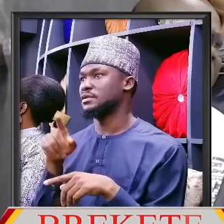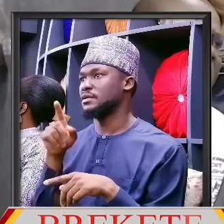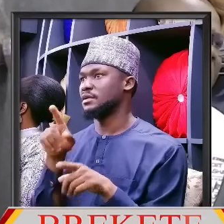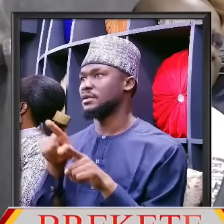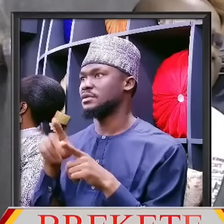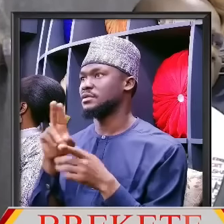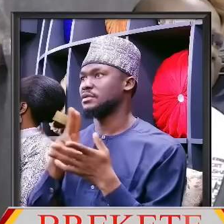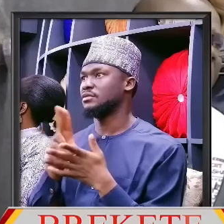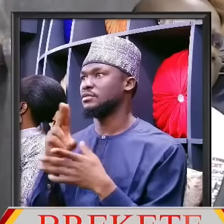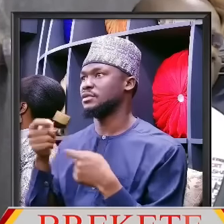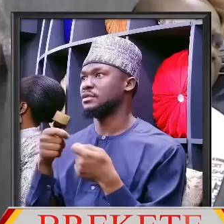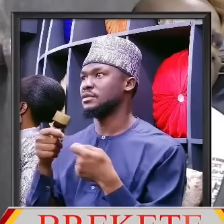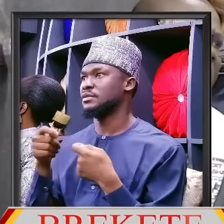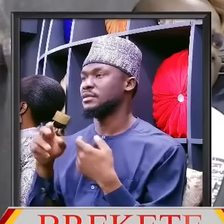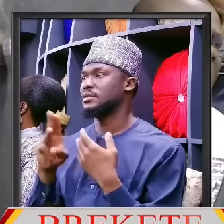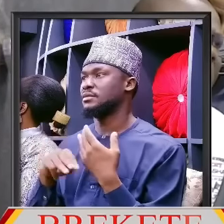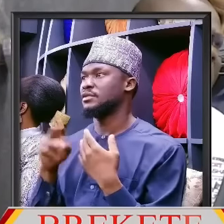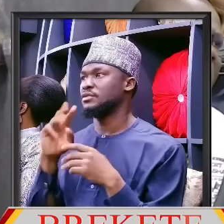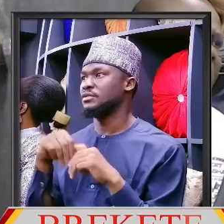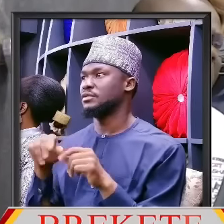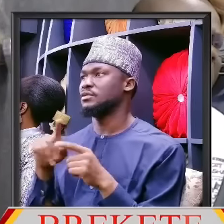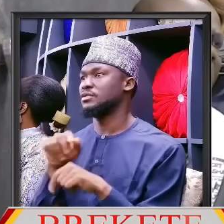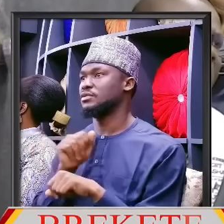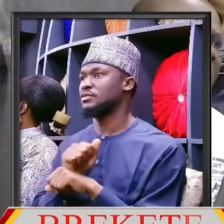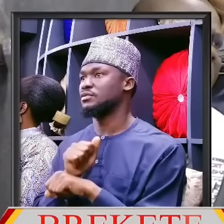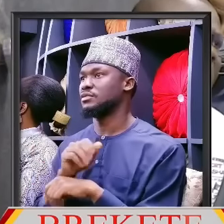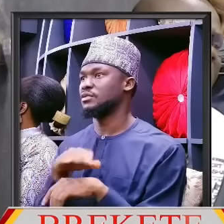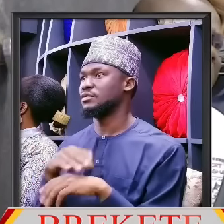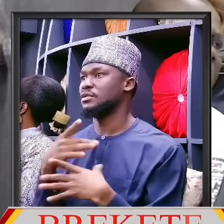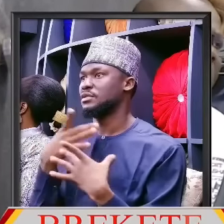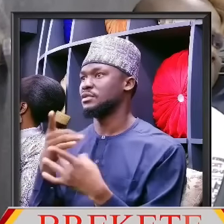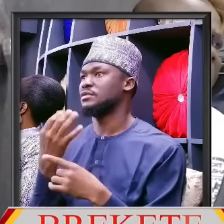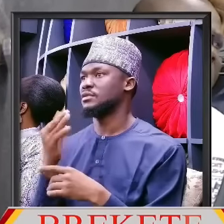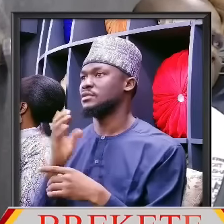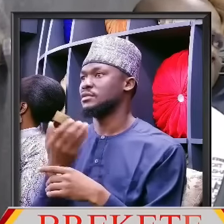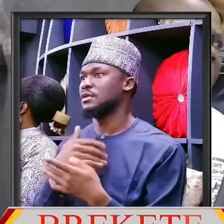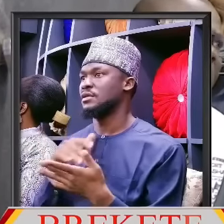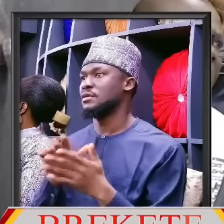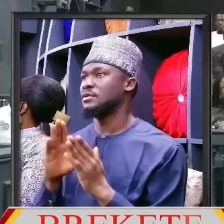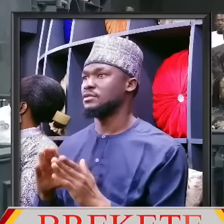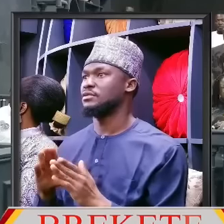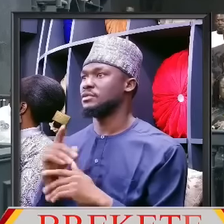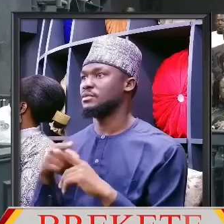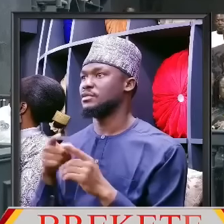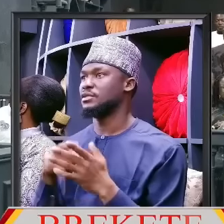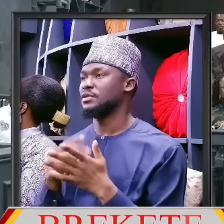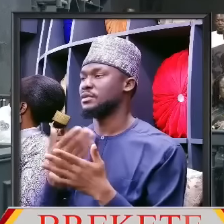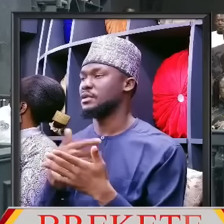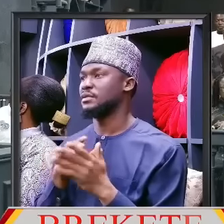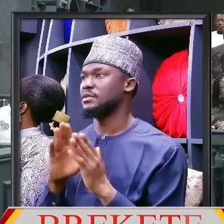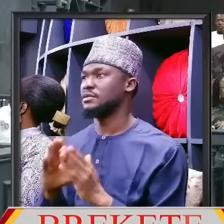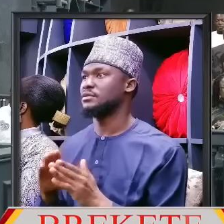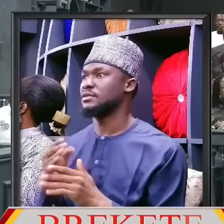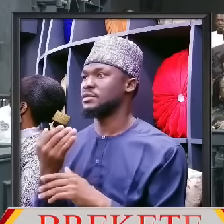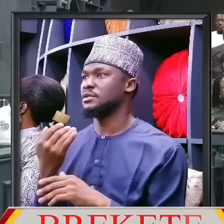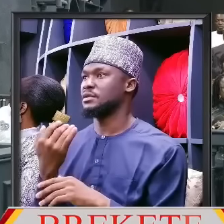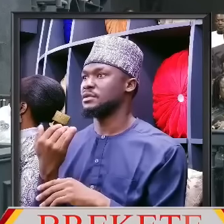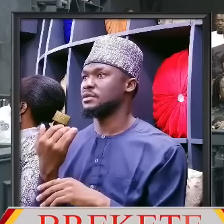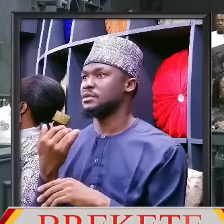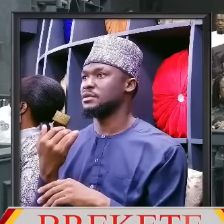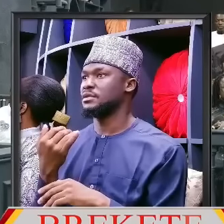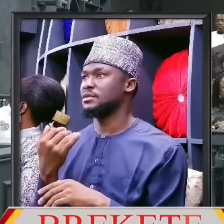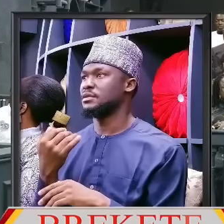university management, we will continue to work in the interest of our students. Without our students, we know they,